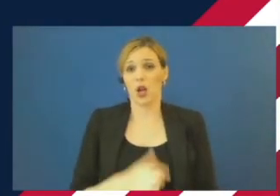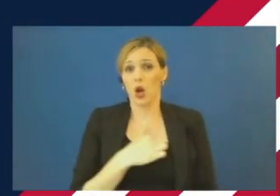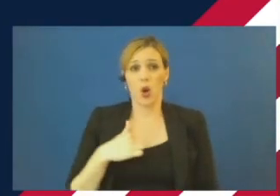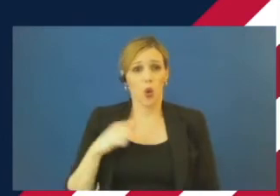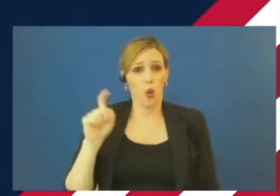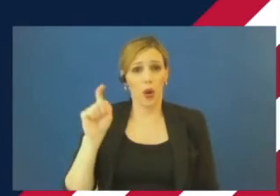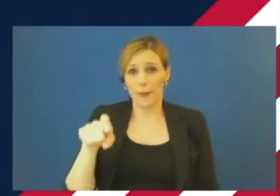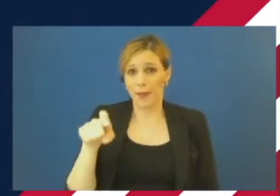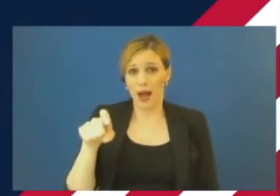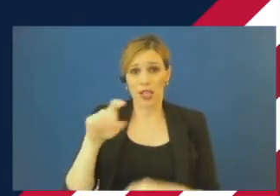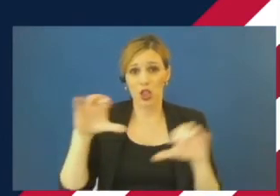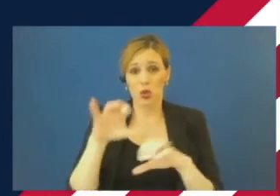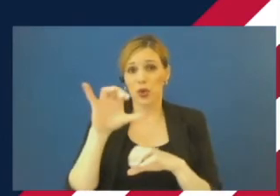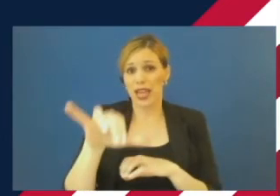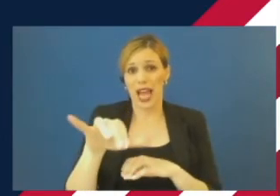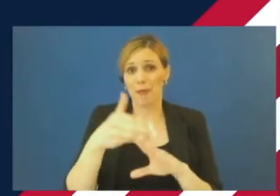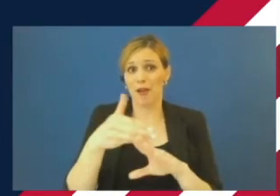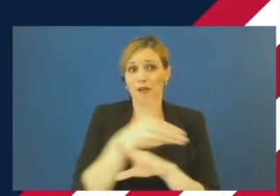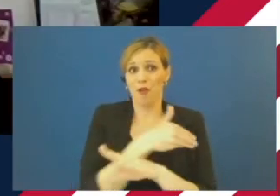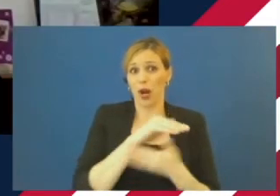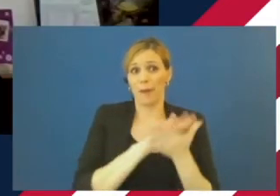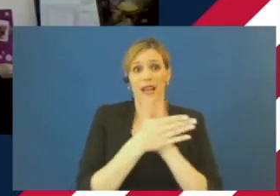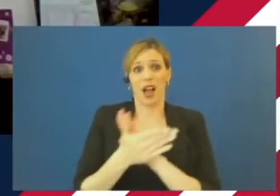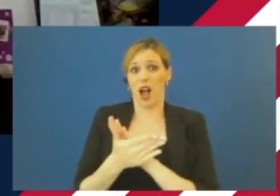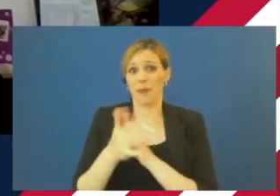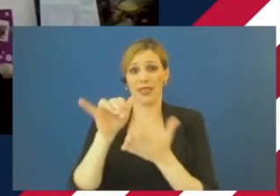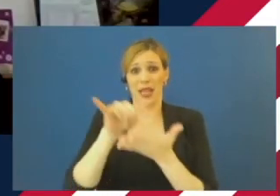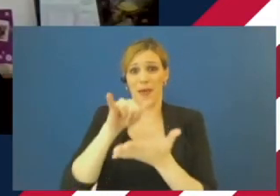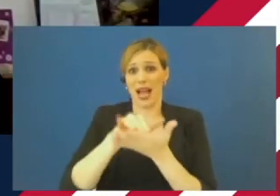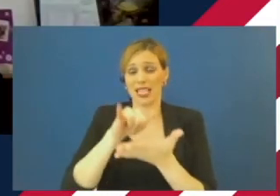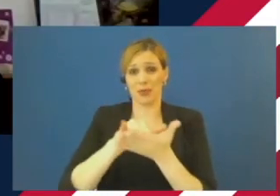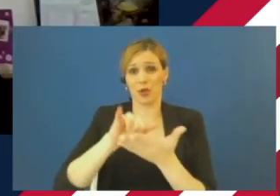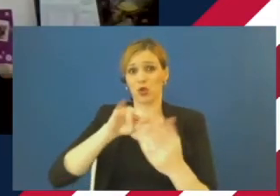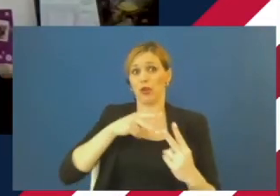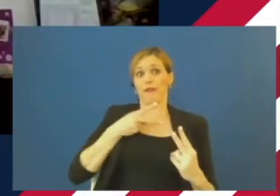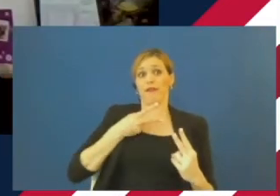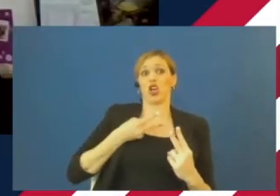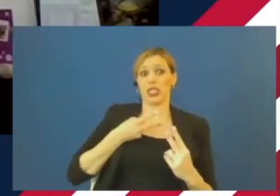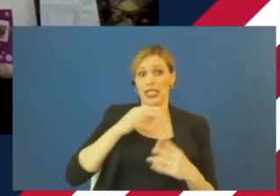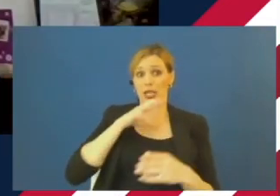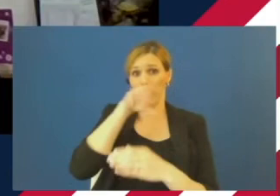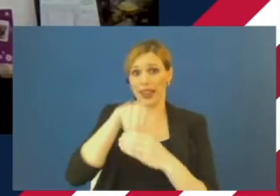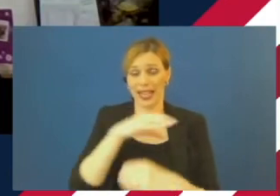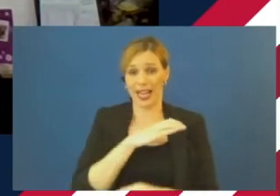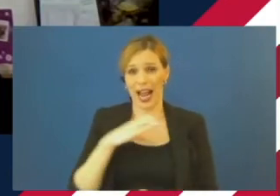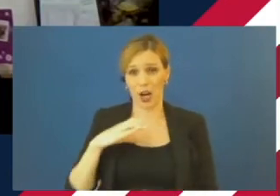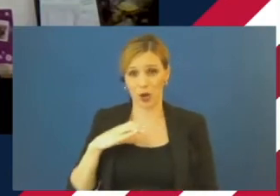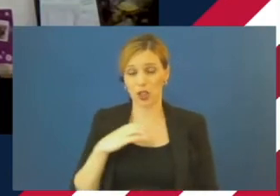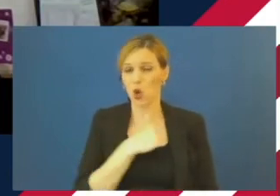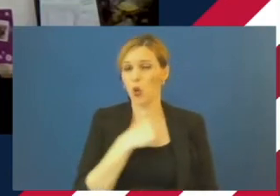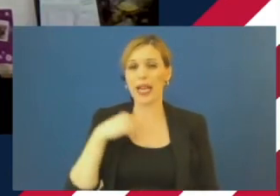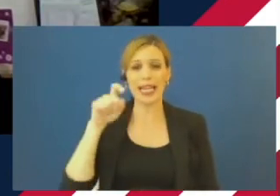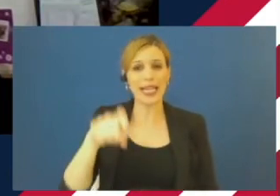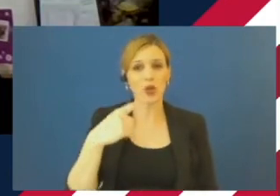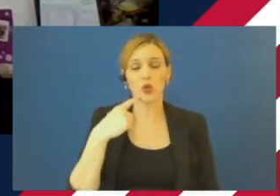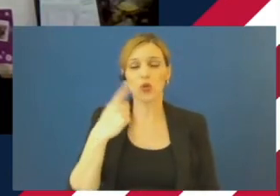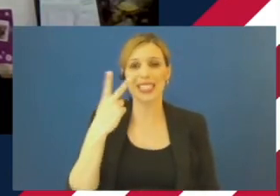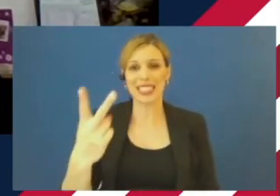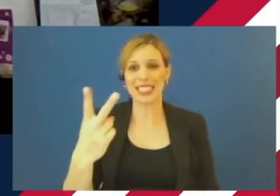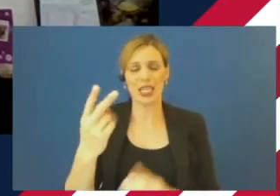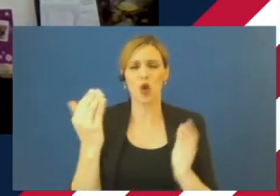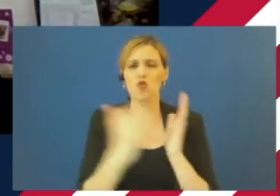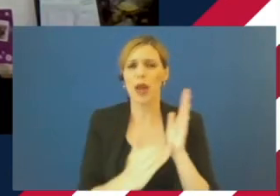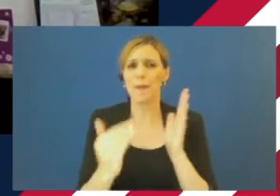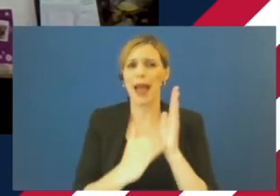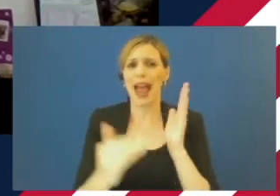becomes impossible for them to immediately reverse things in Congress. And so what we're seeing is repetitive action, where they're even doing things such